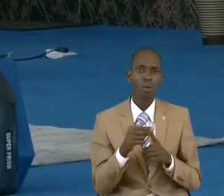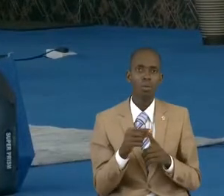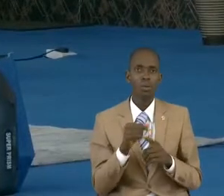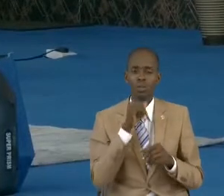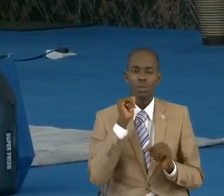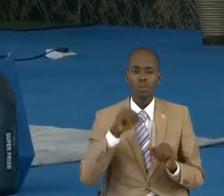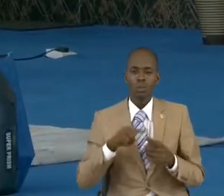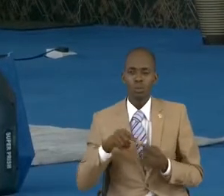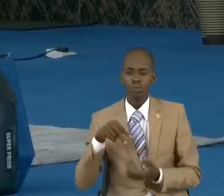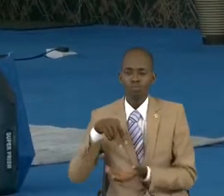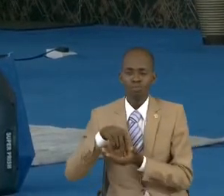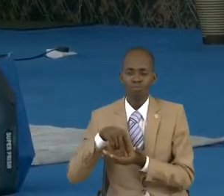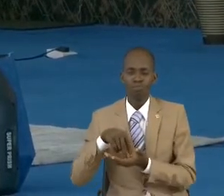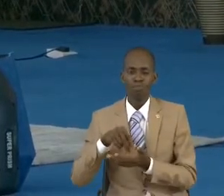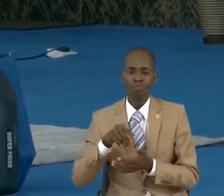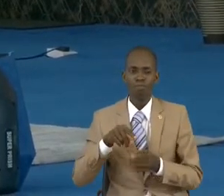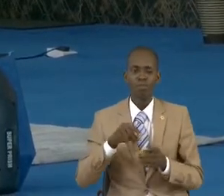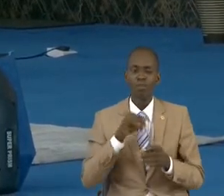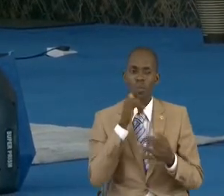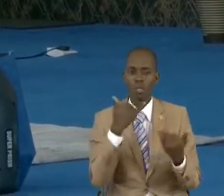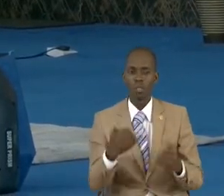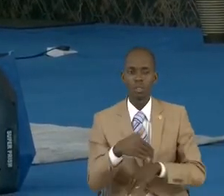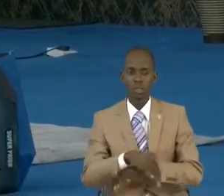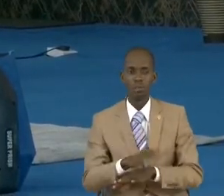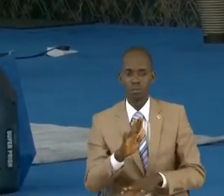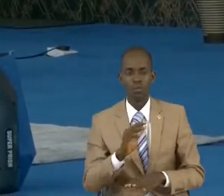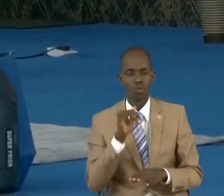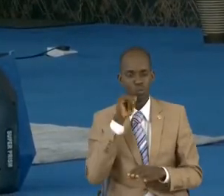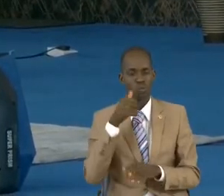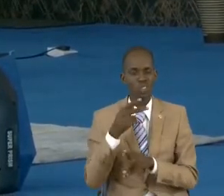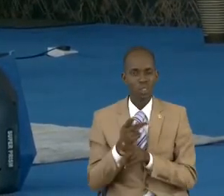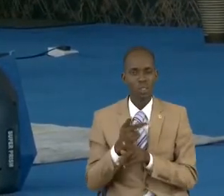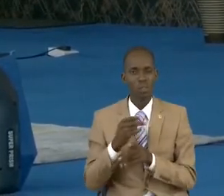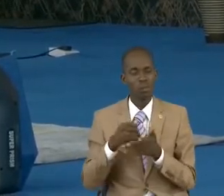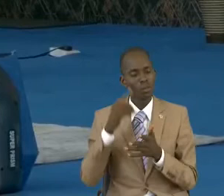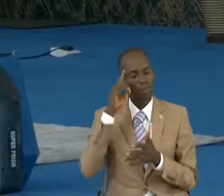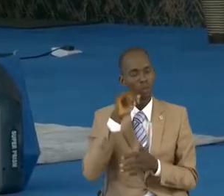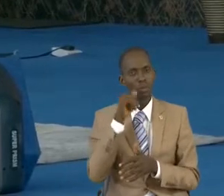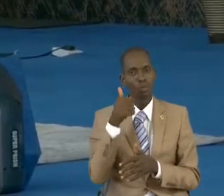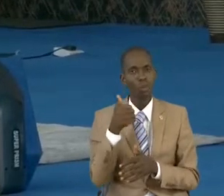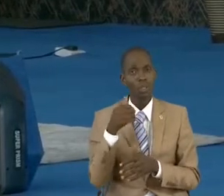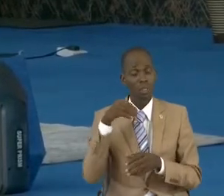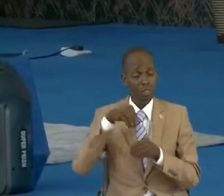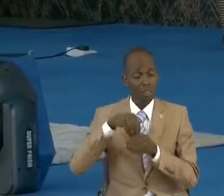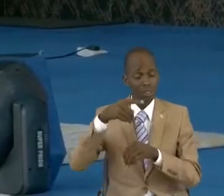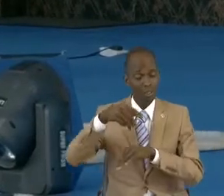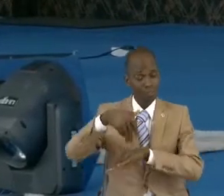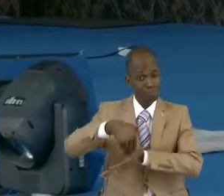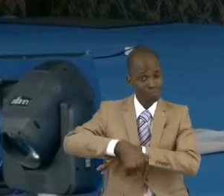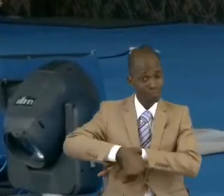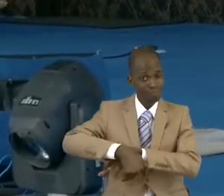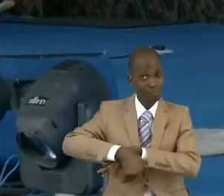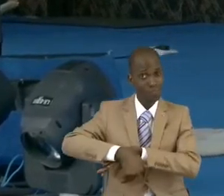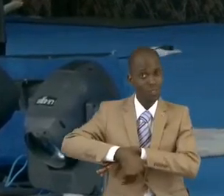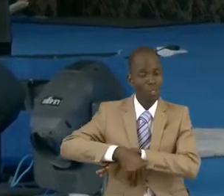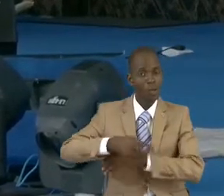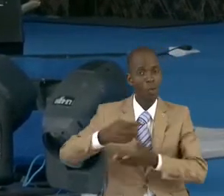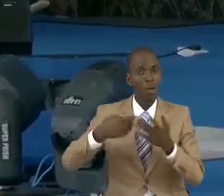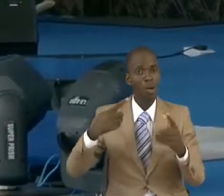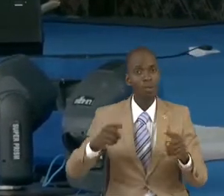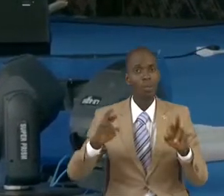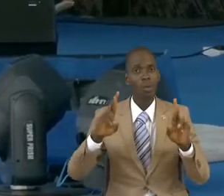said, that's enough tonight. And then in the night, the rapture takes